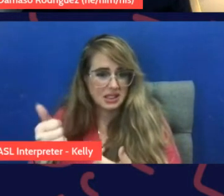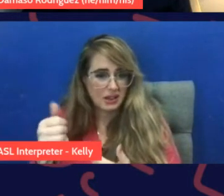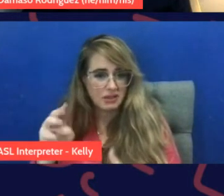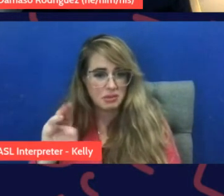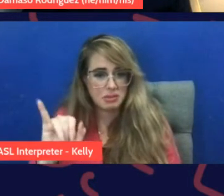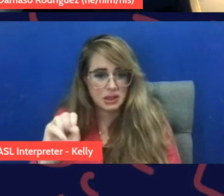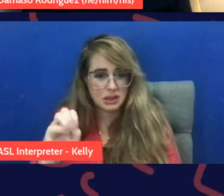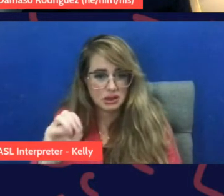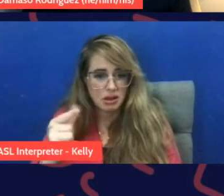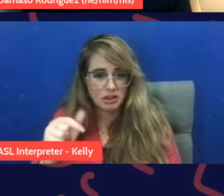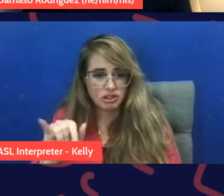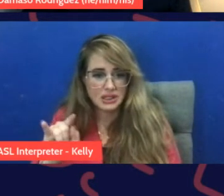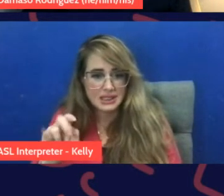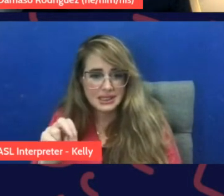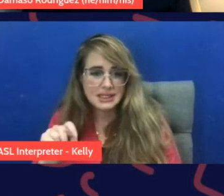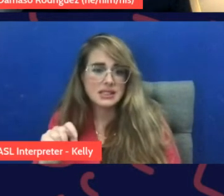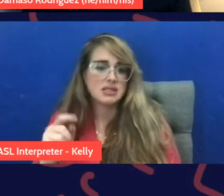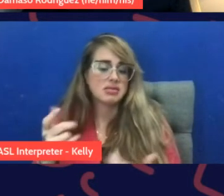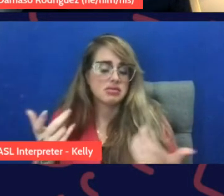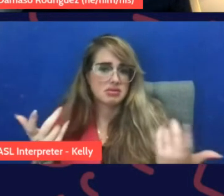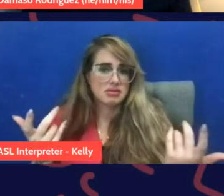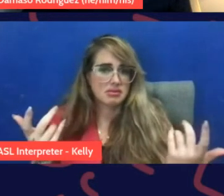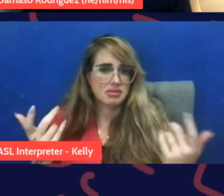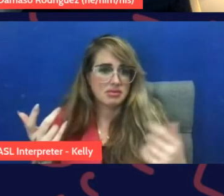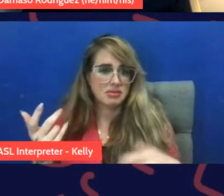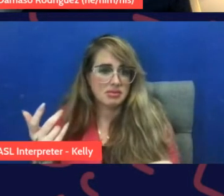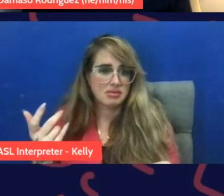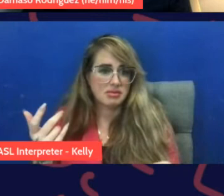some ways. Like, I just like,